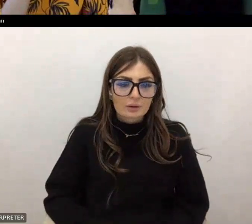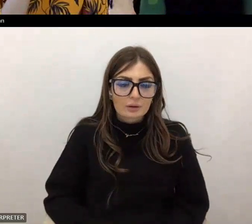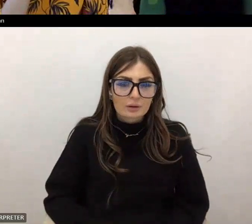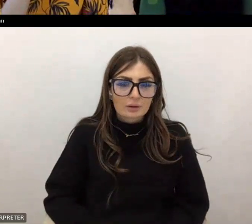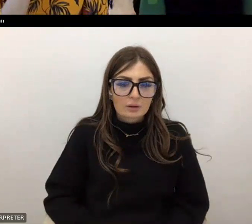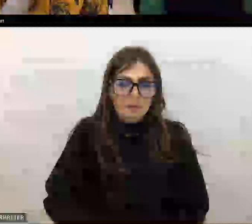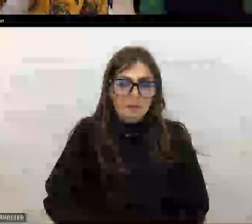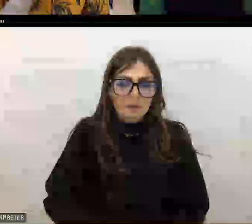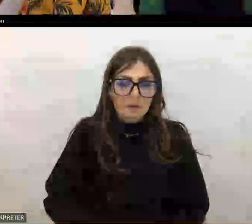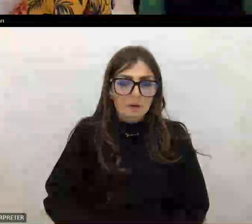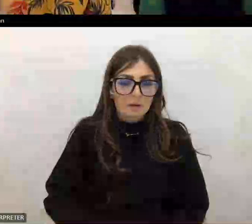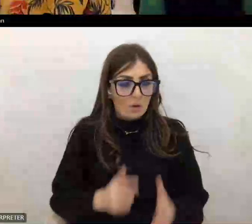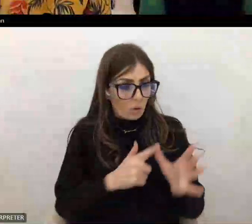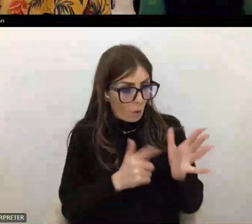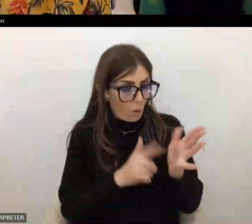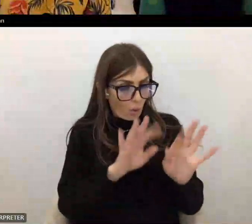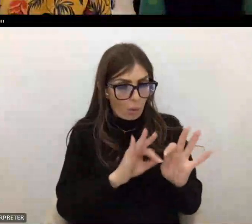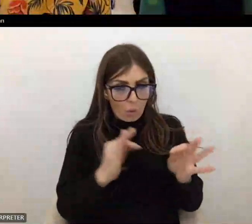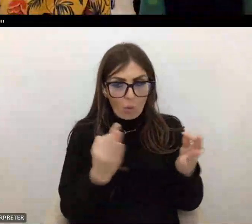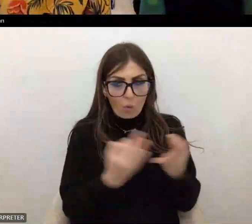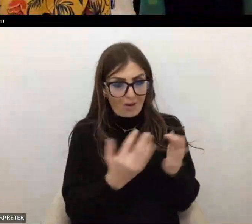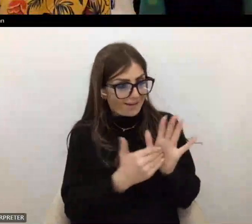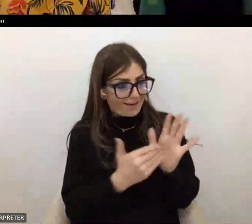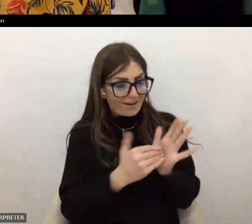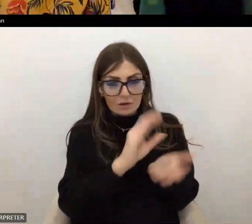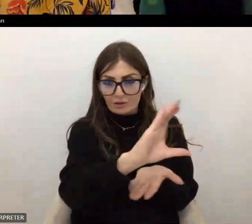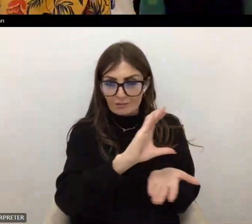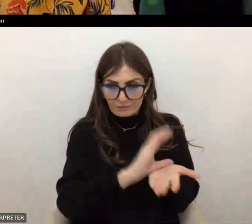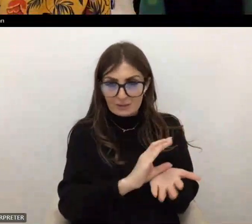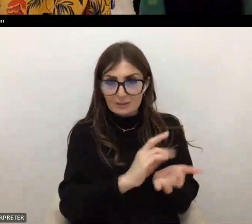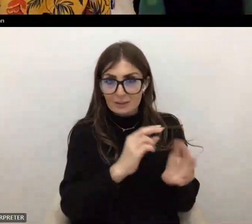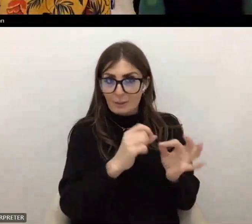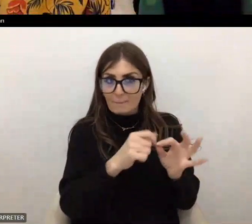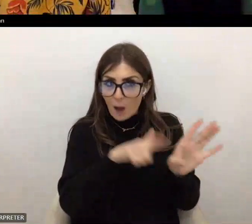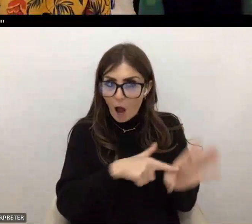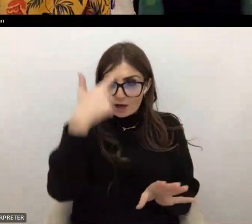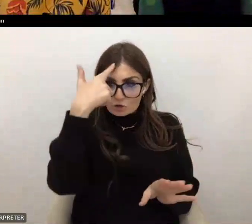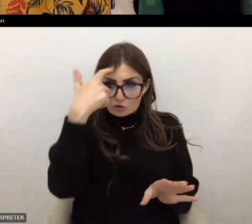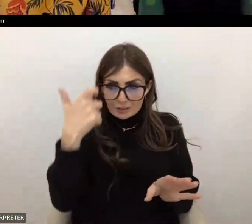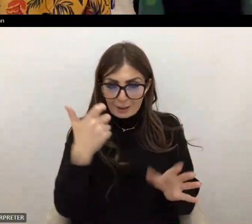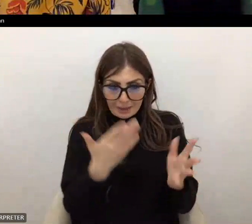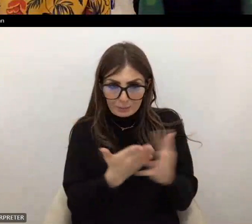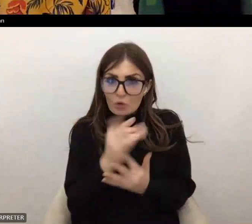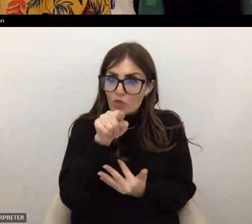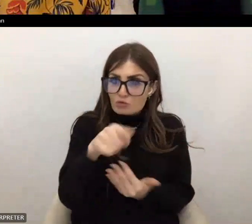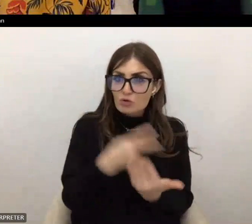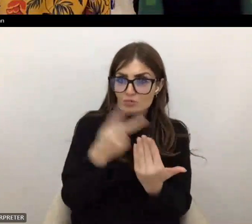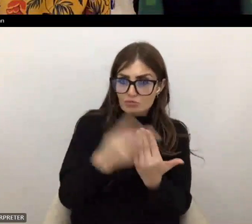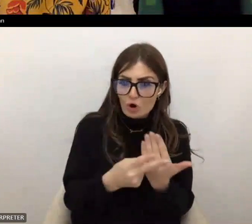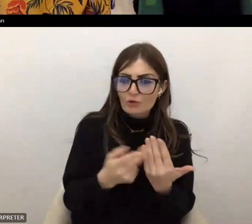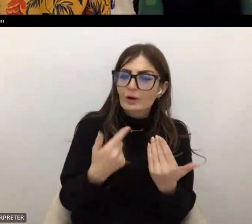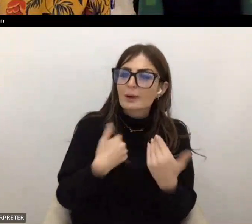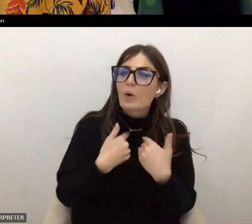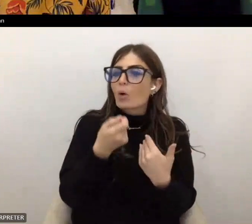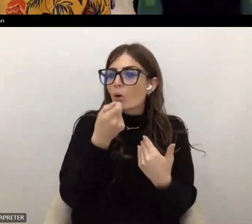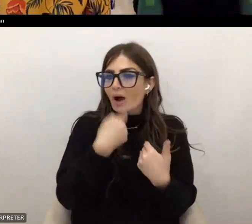Are all organisations currently funded by Create being put through this program, or are some